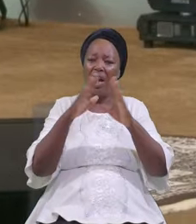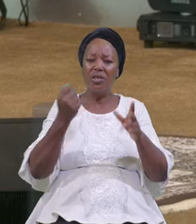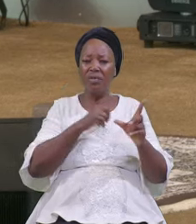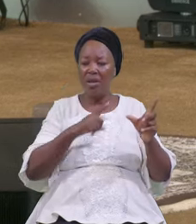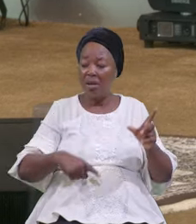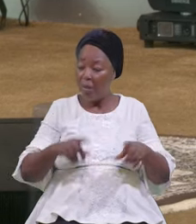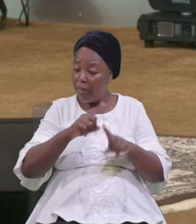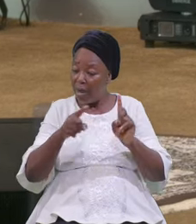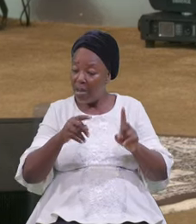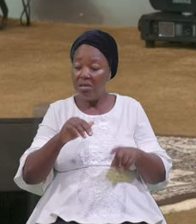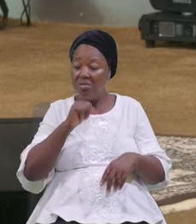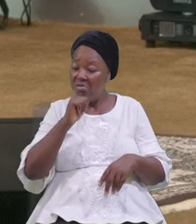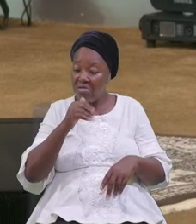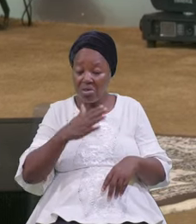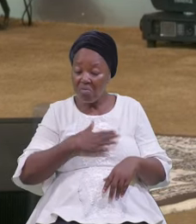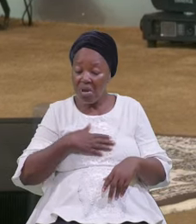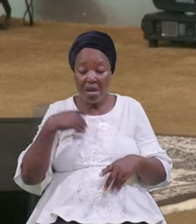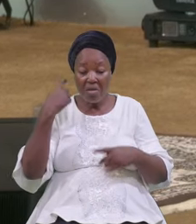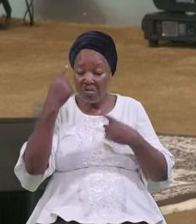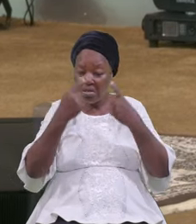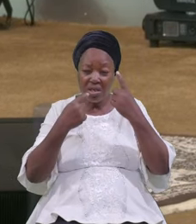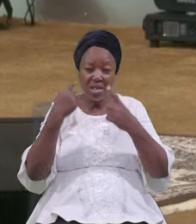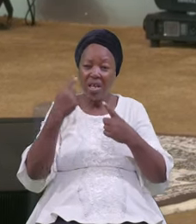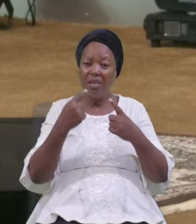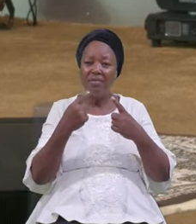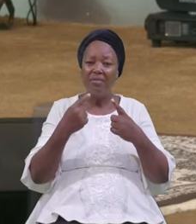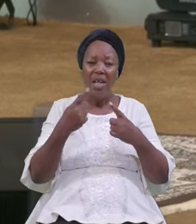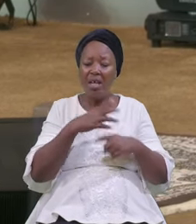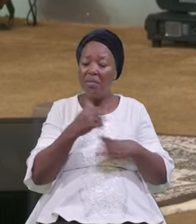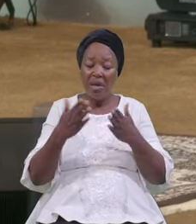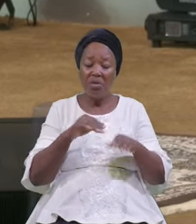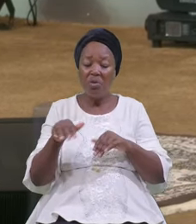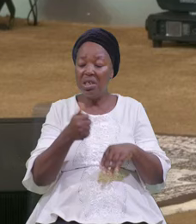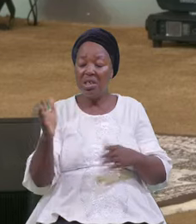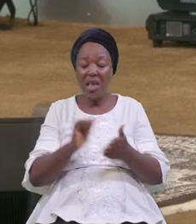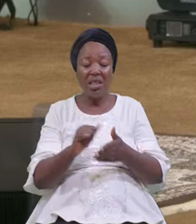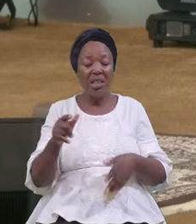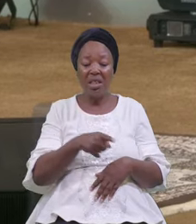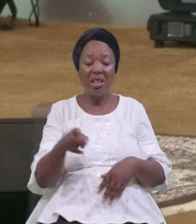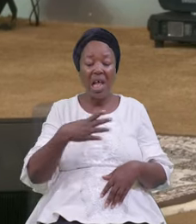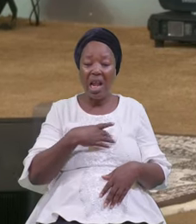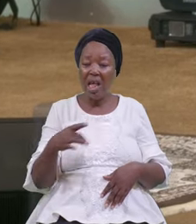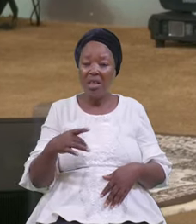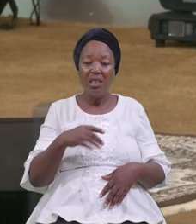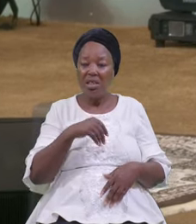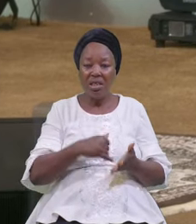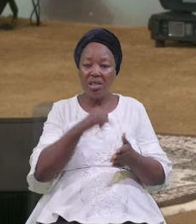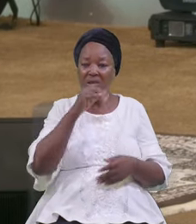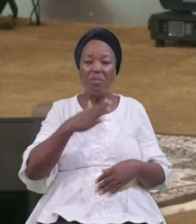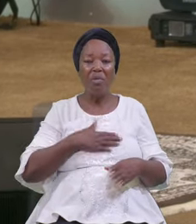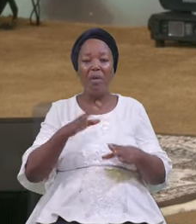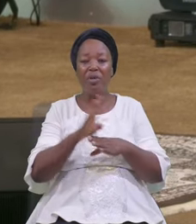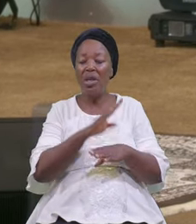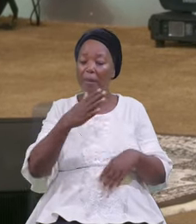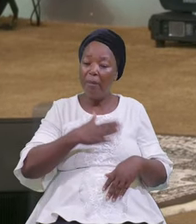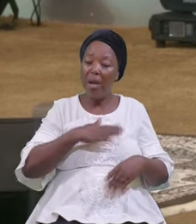not, that's not my assignment. They might do whatever they want to do there. What's my business? My business